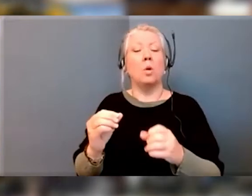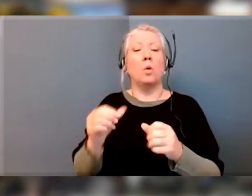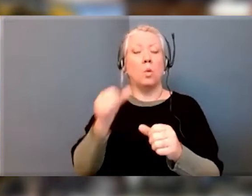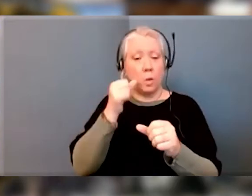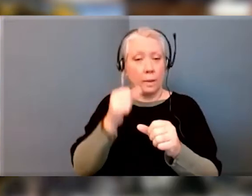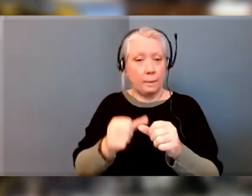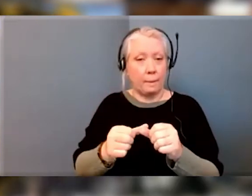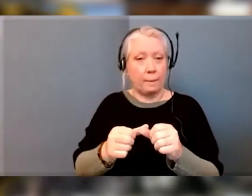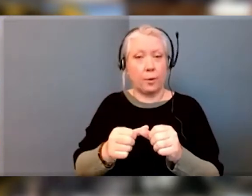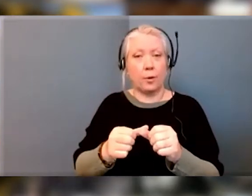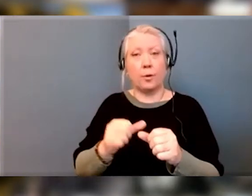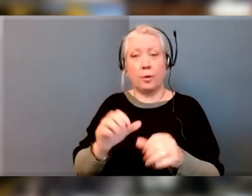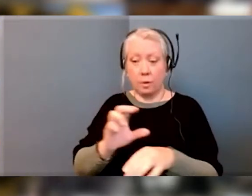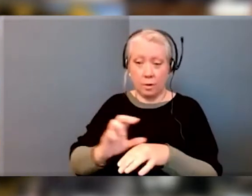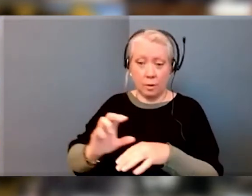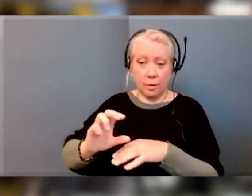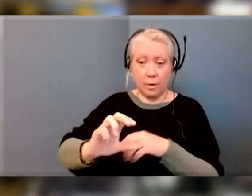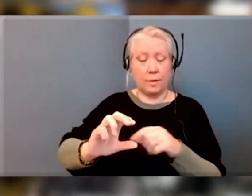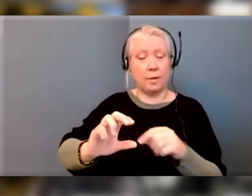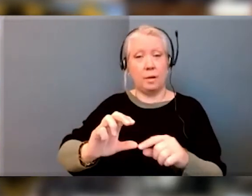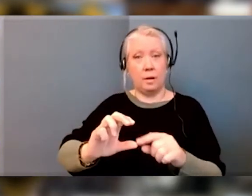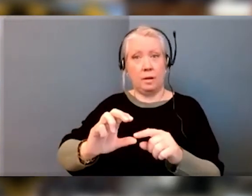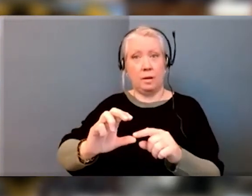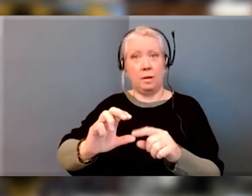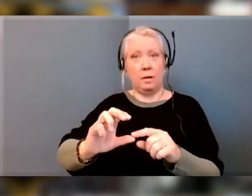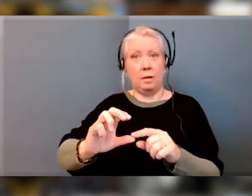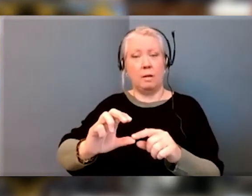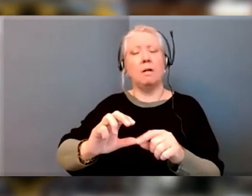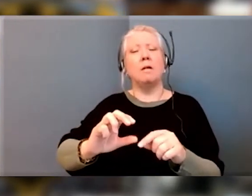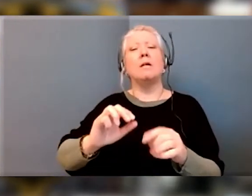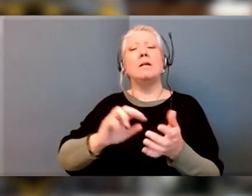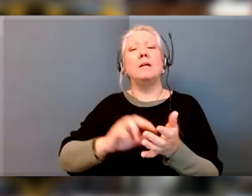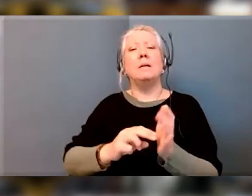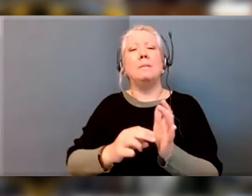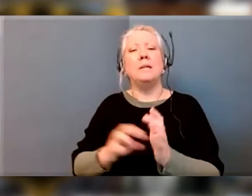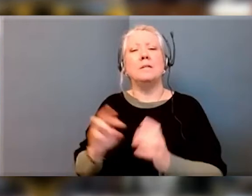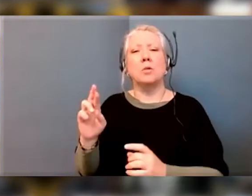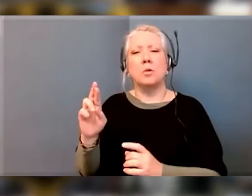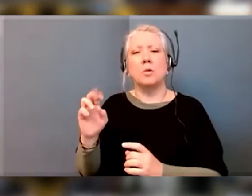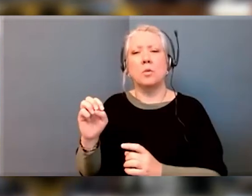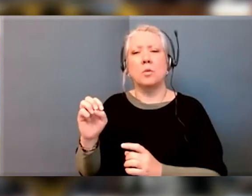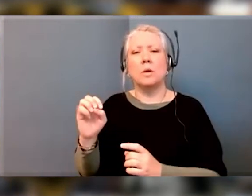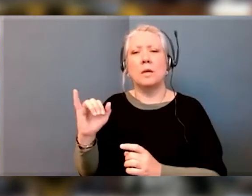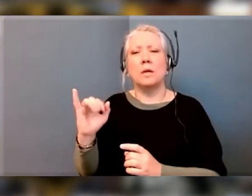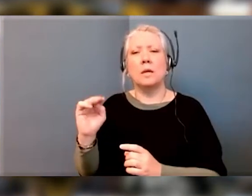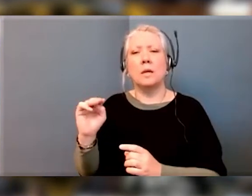accessing these funds, these are all for reimbursement. So all of your expenses